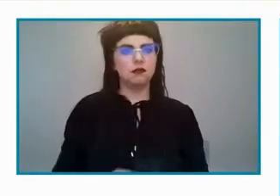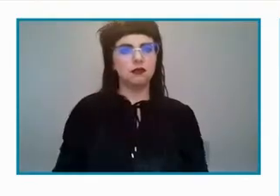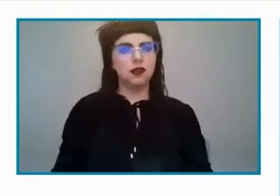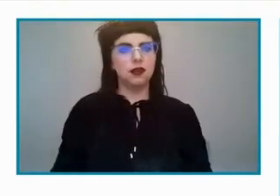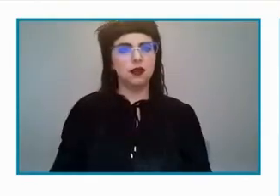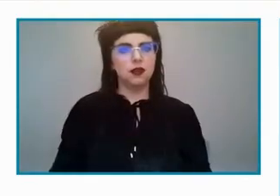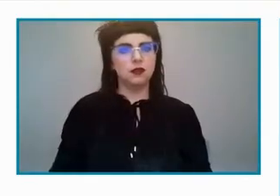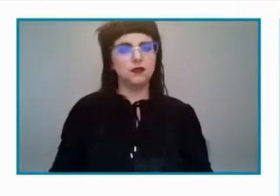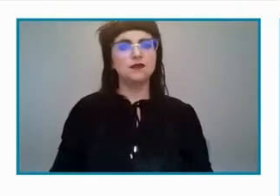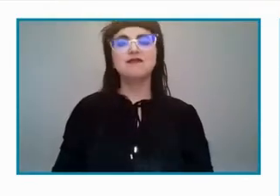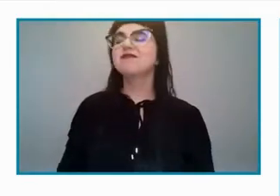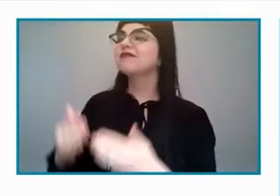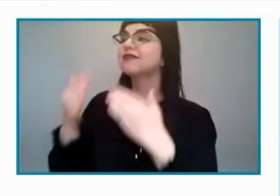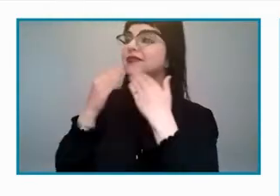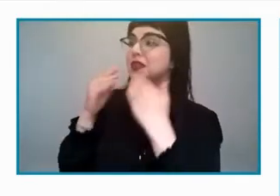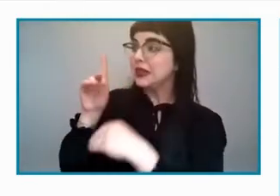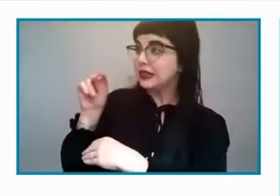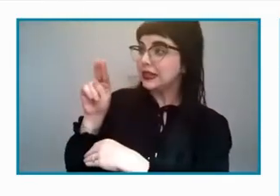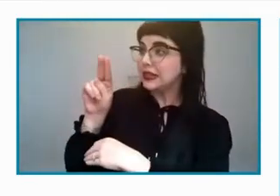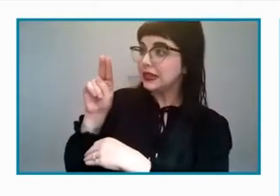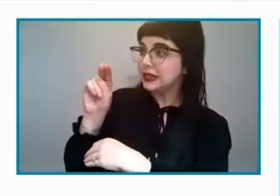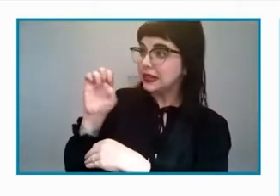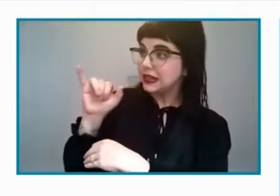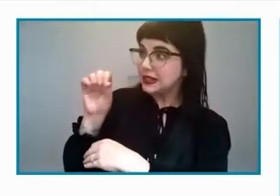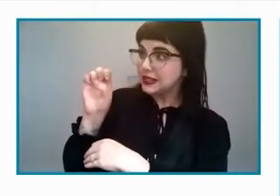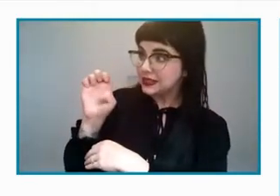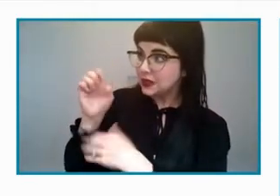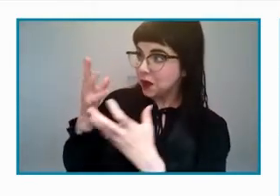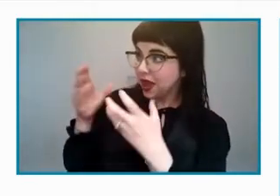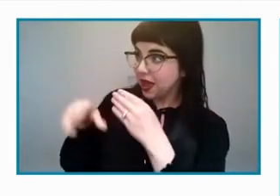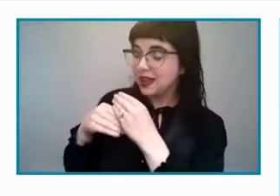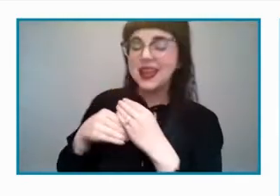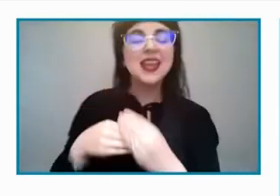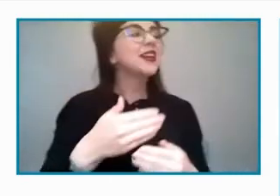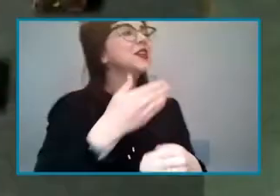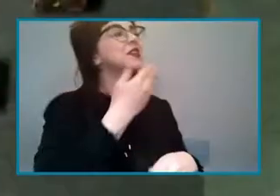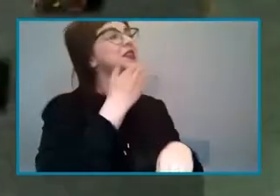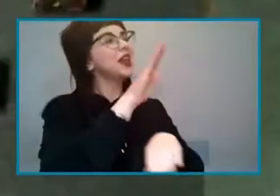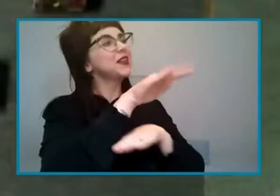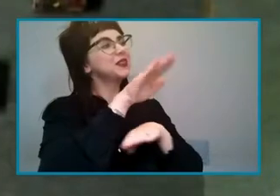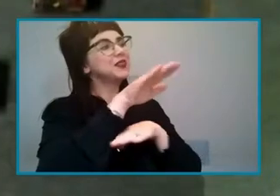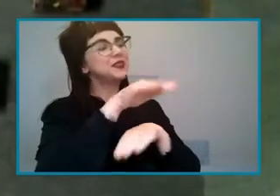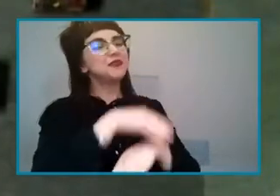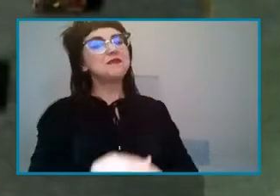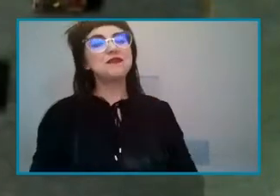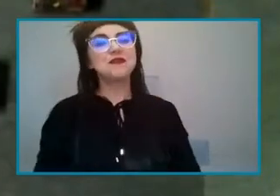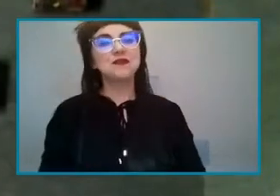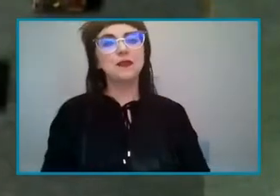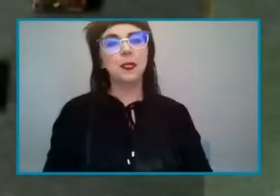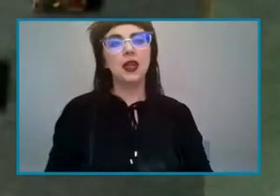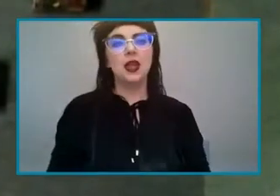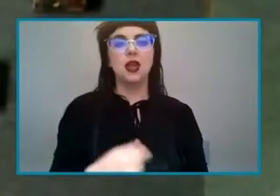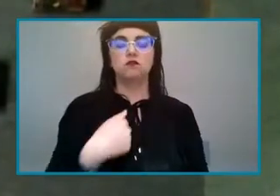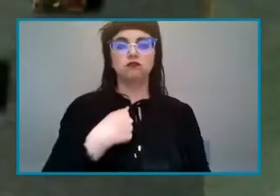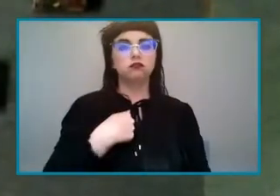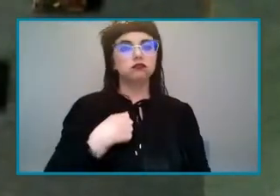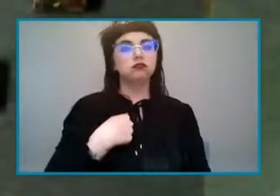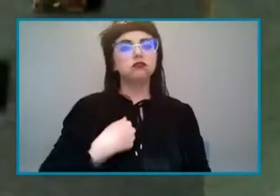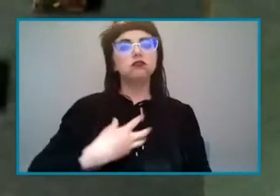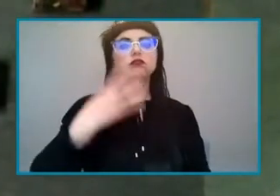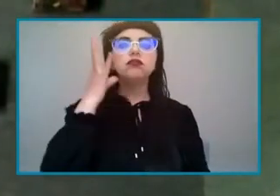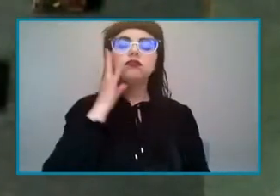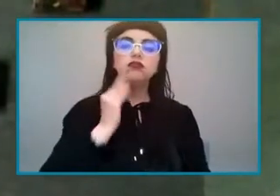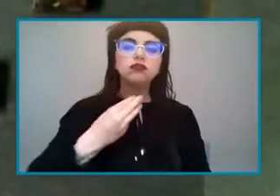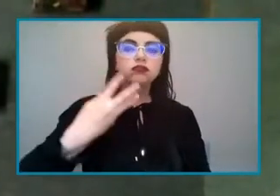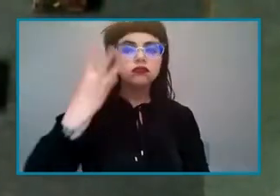Thank you. Denise? Good afternoon. I had a lot of experience with plans and